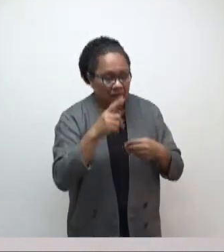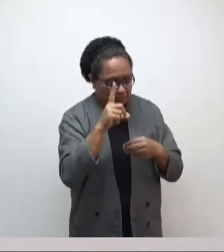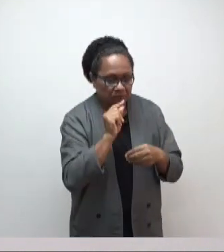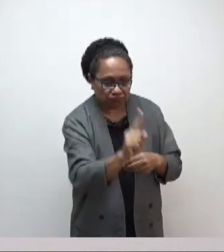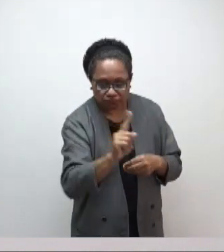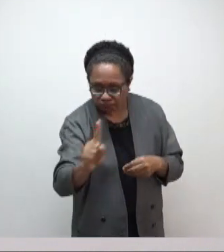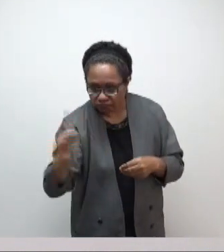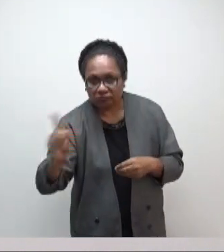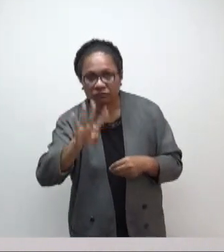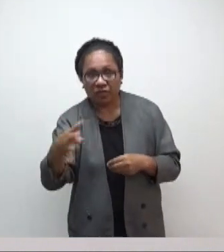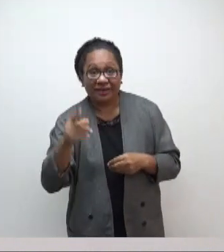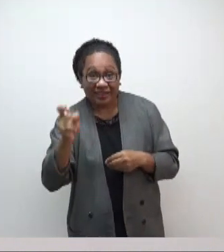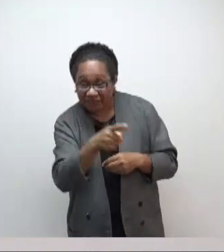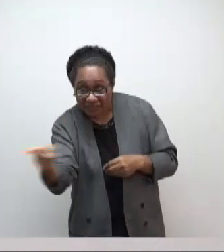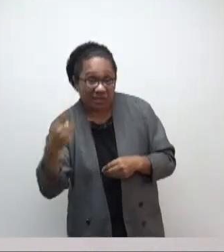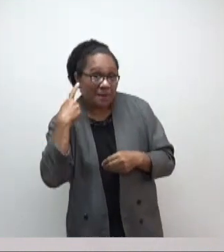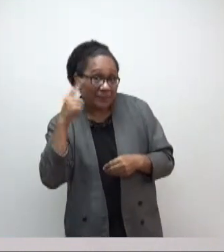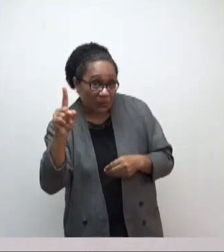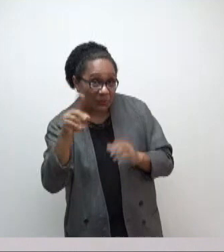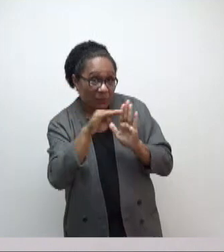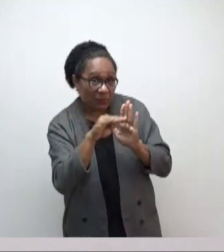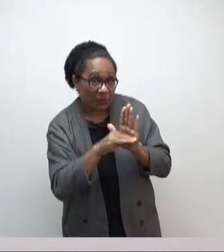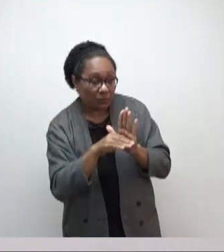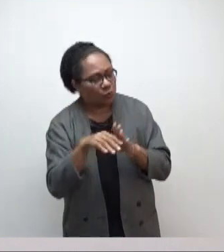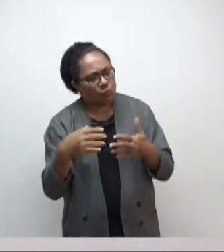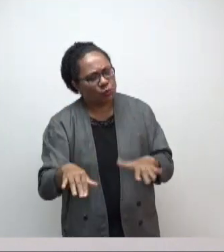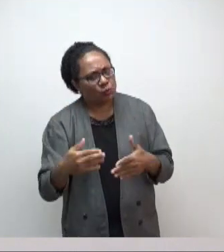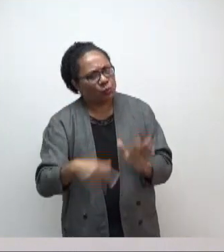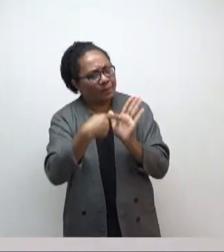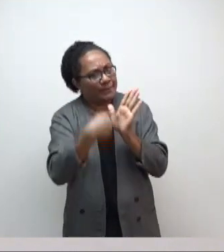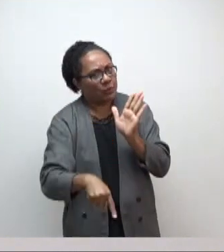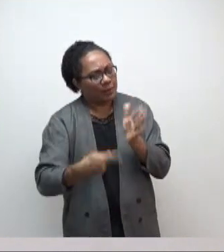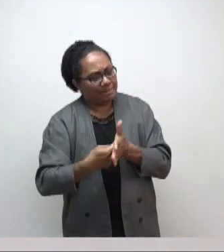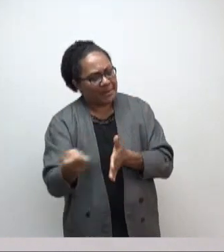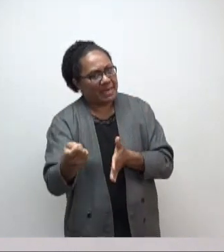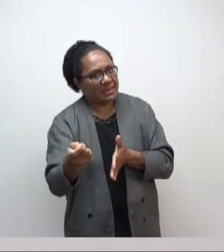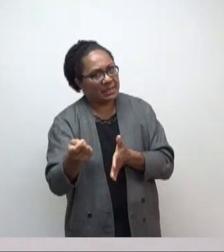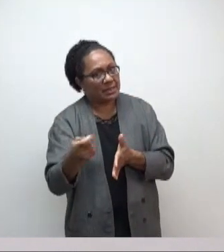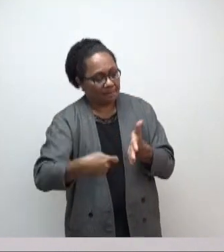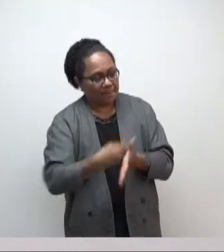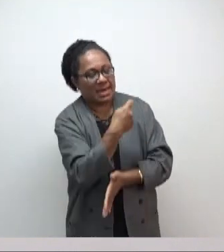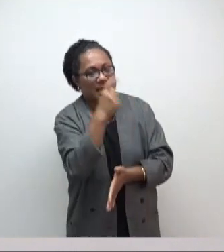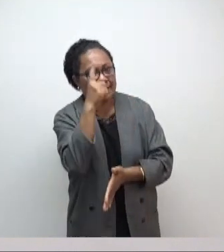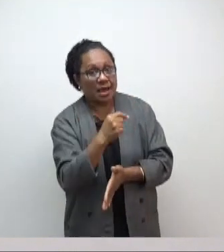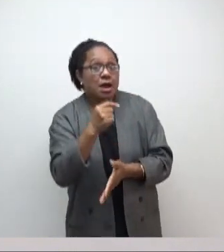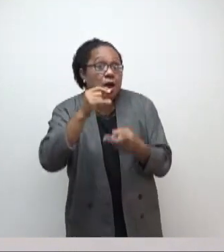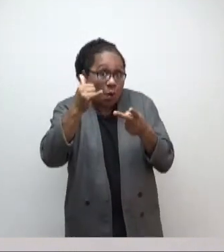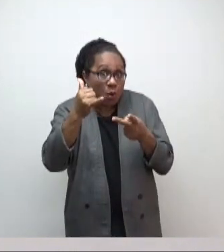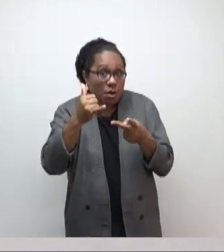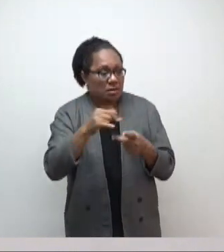Those who do not respect these measures risk serious fines or being shut down. I